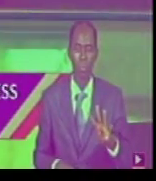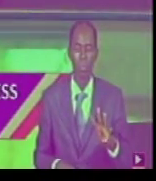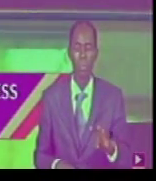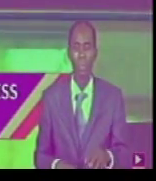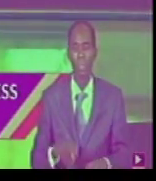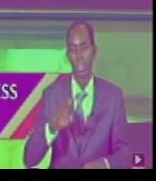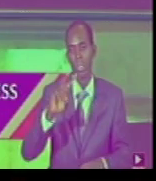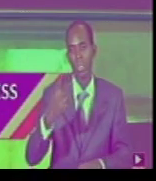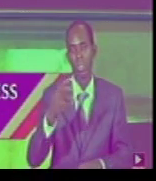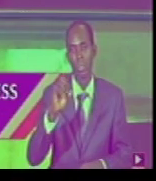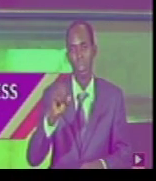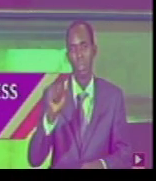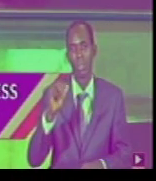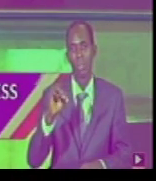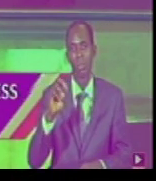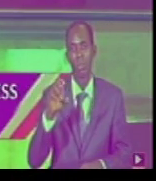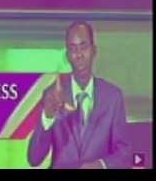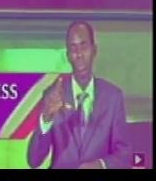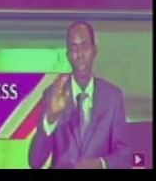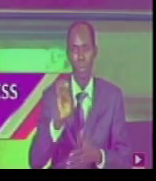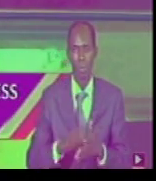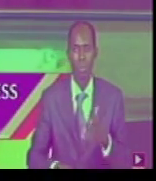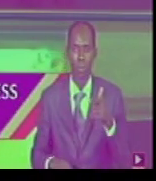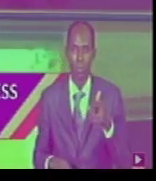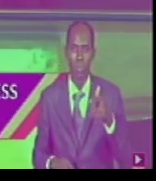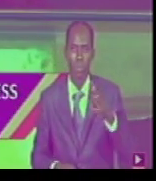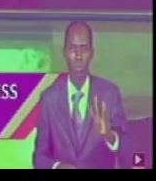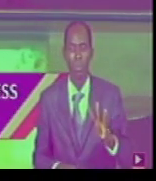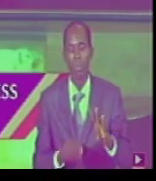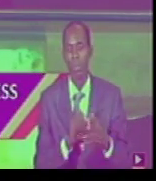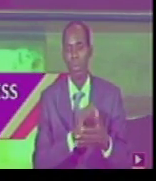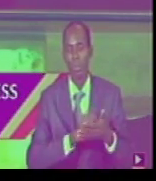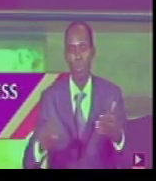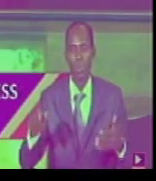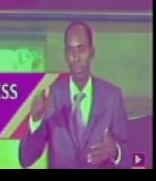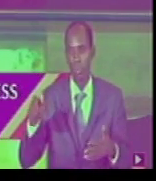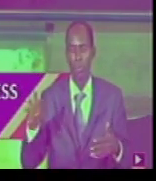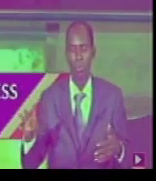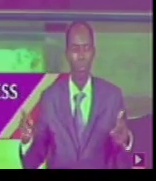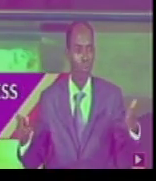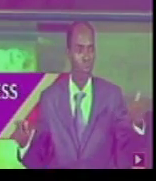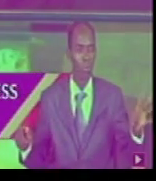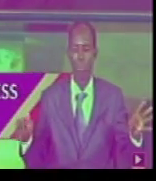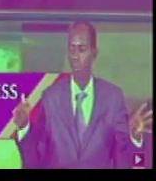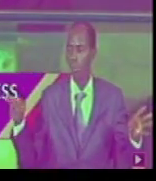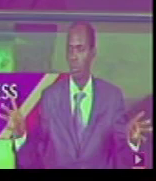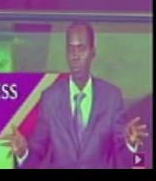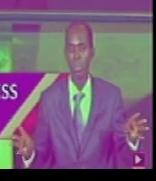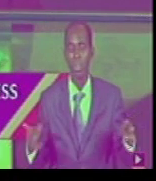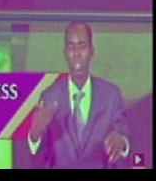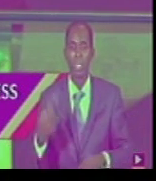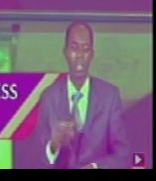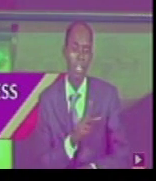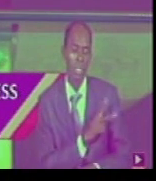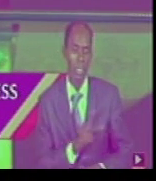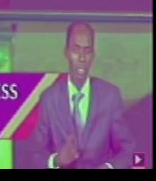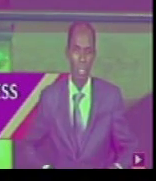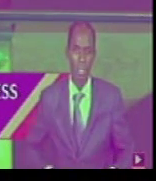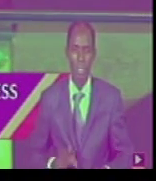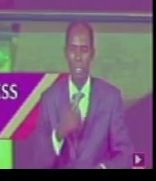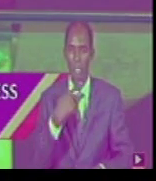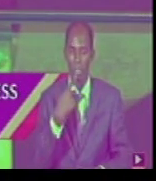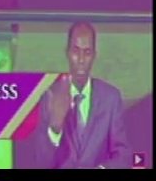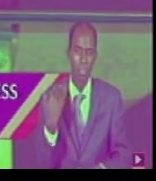chapter 24. We're reading from verse 24. And the king said unto